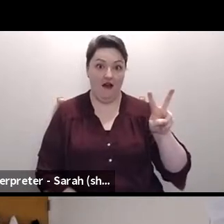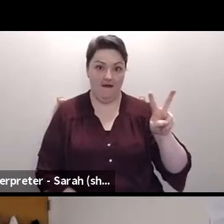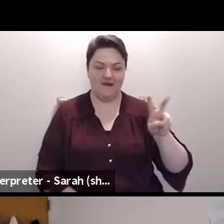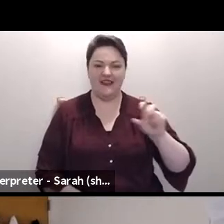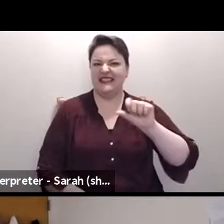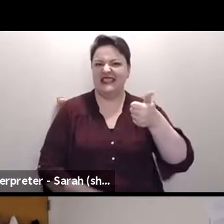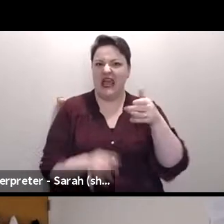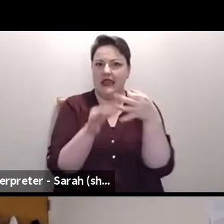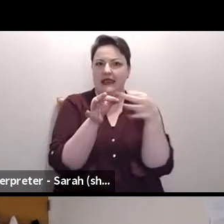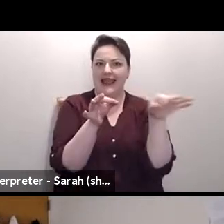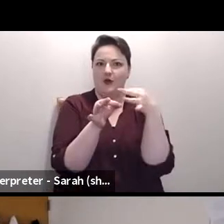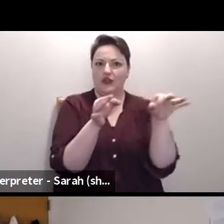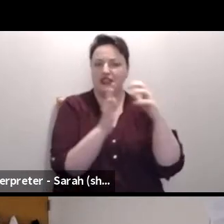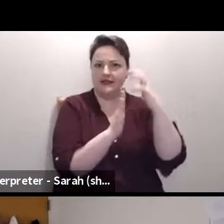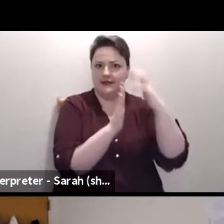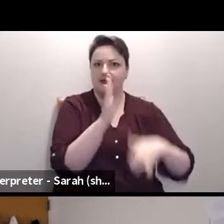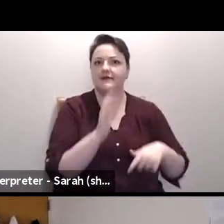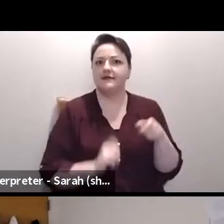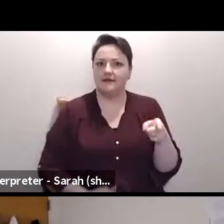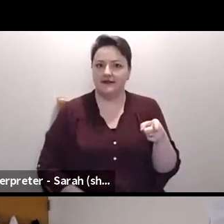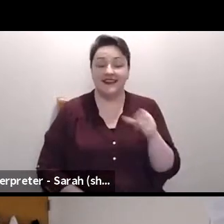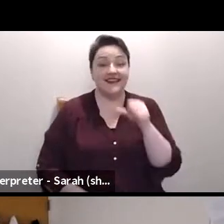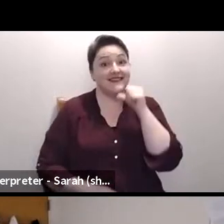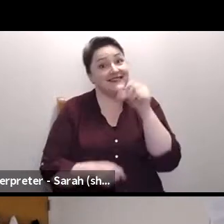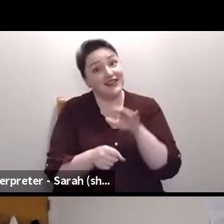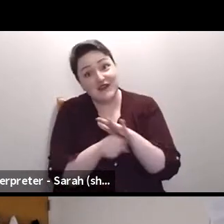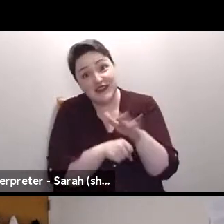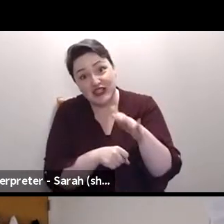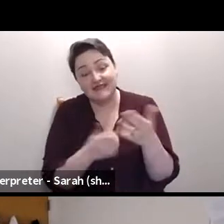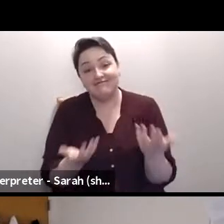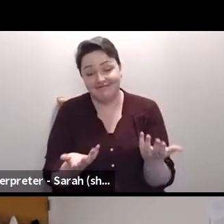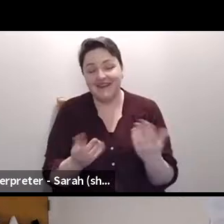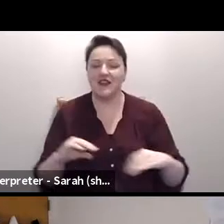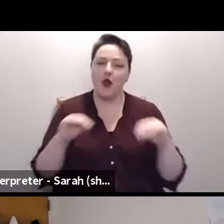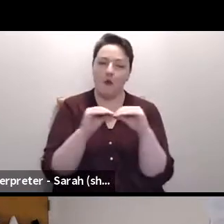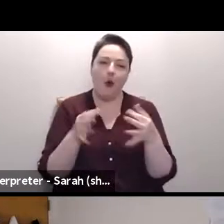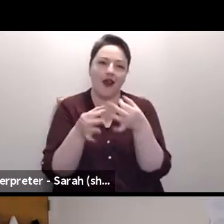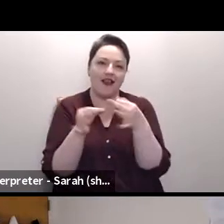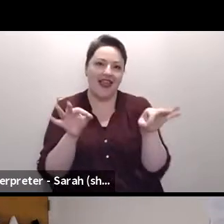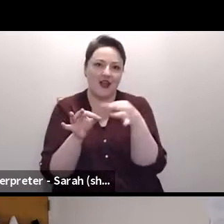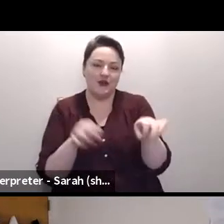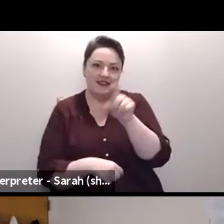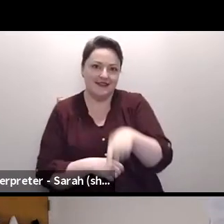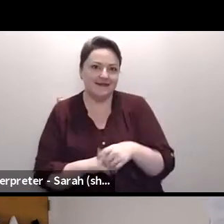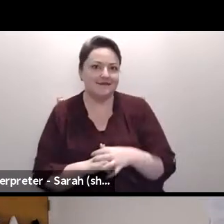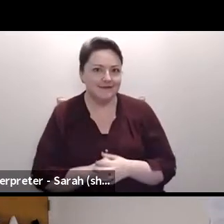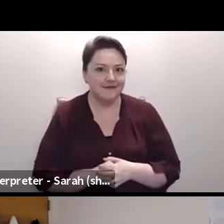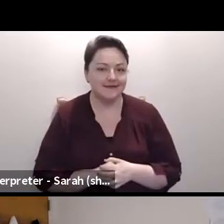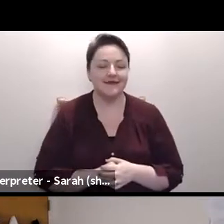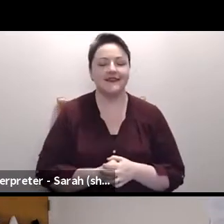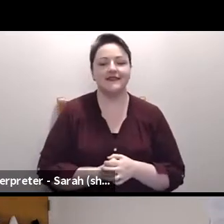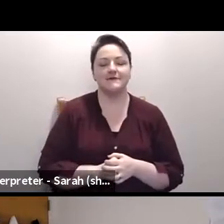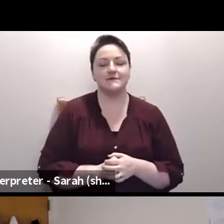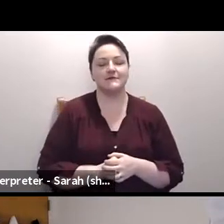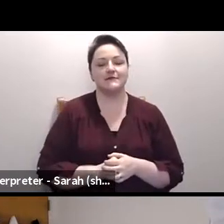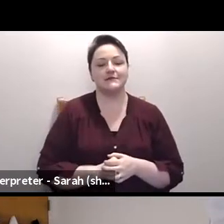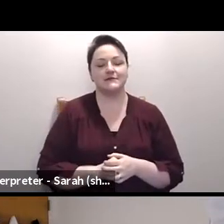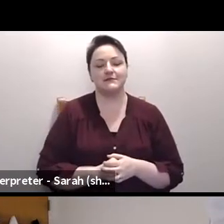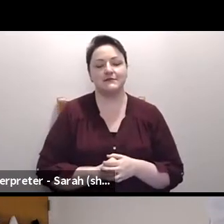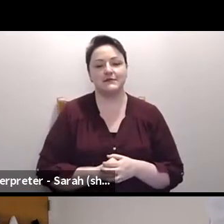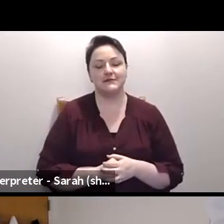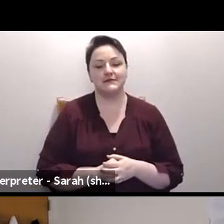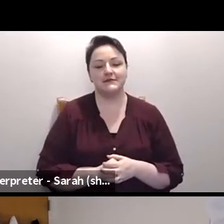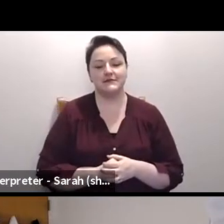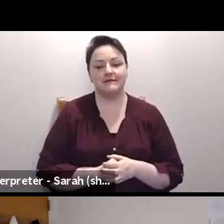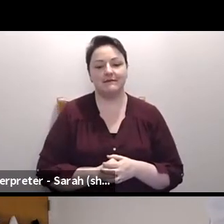So it's not sufficient. We know that there are more than 10 languages in the Portland Metro, but